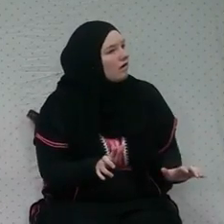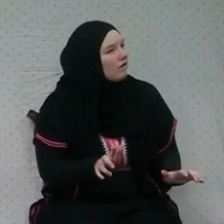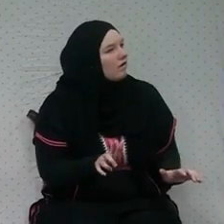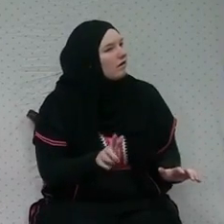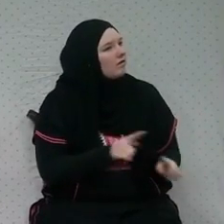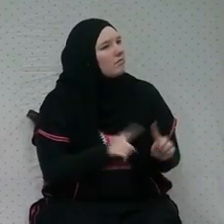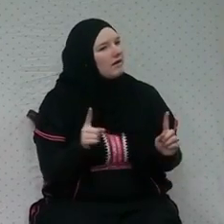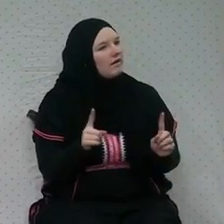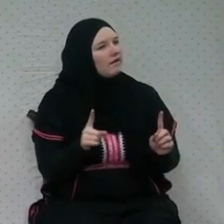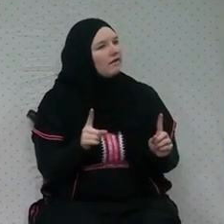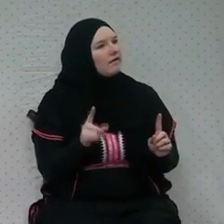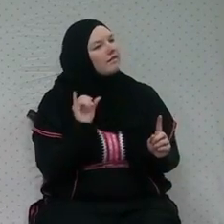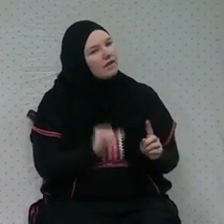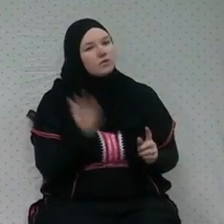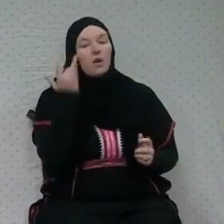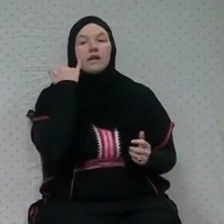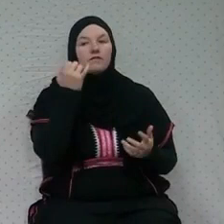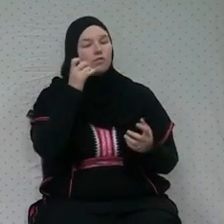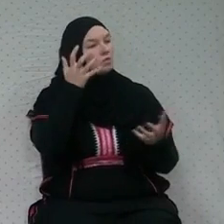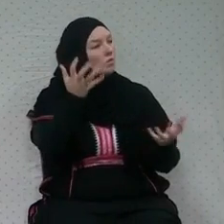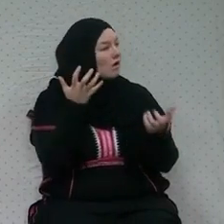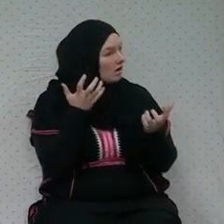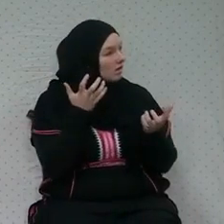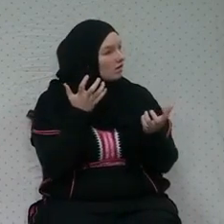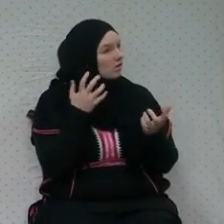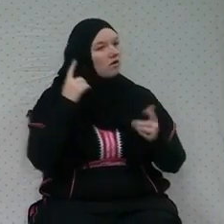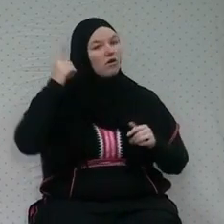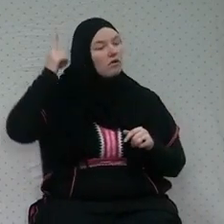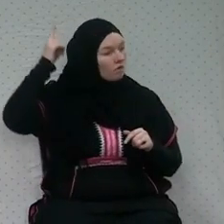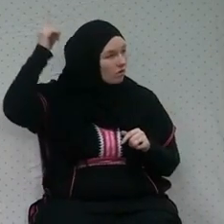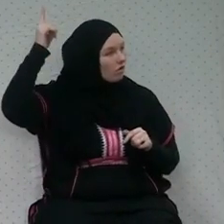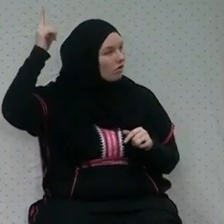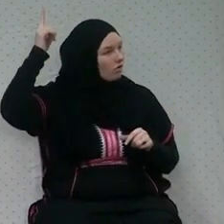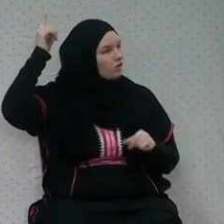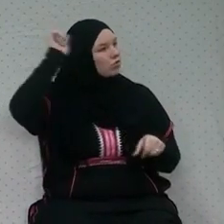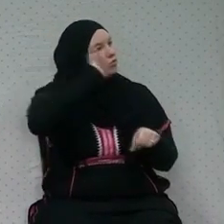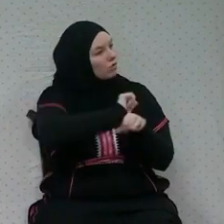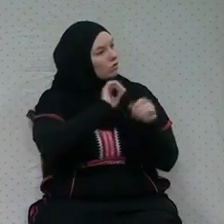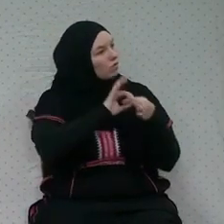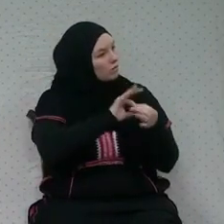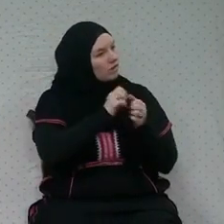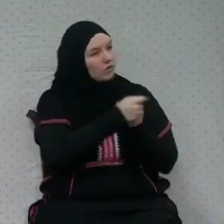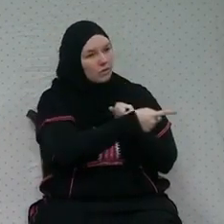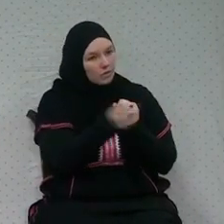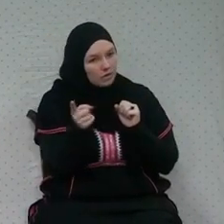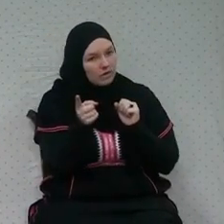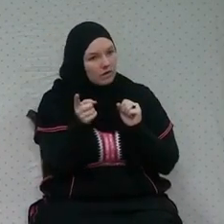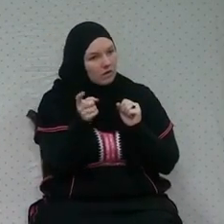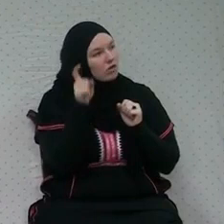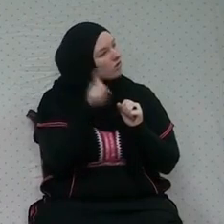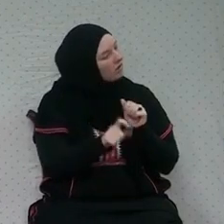why, if you want Allah to work with you, you have to work with